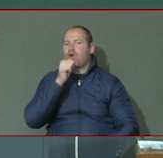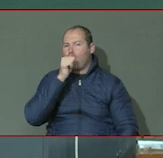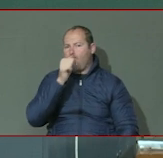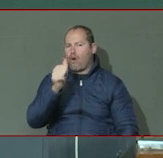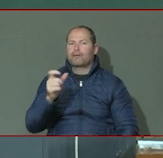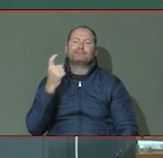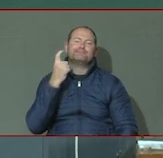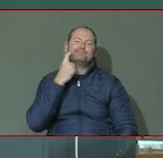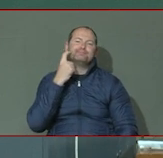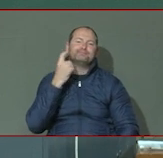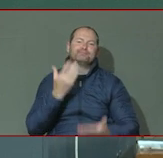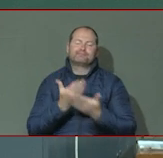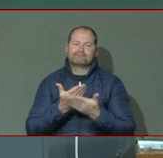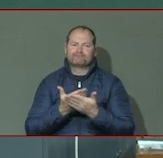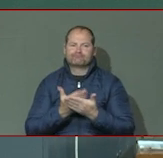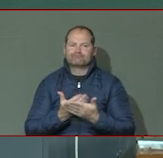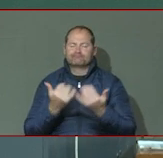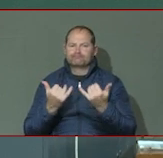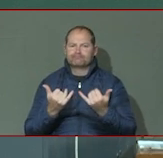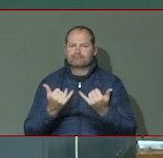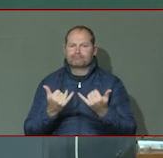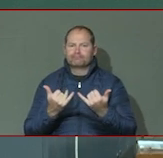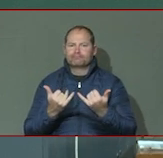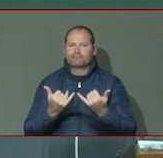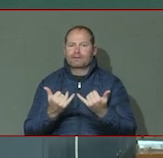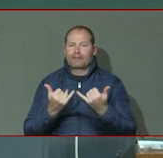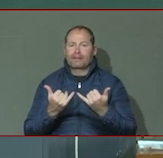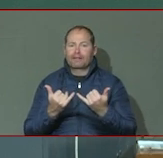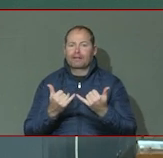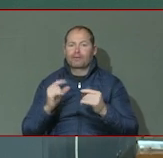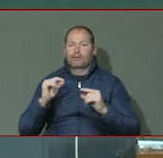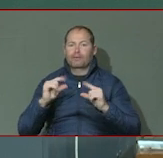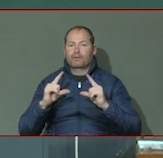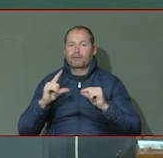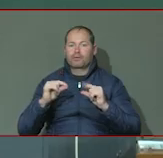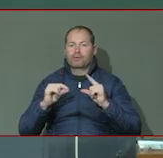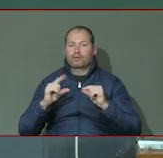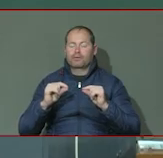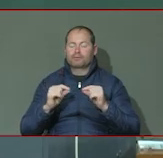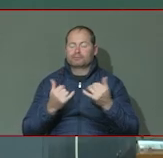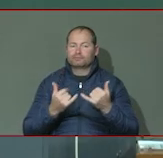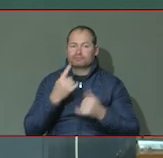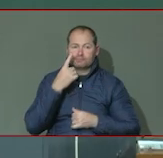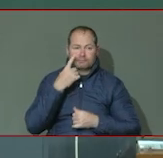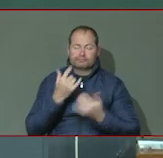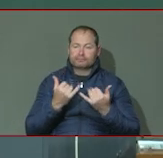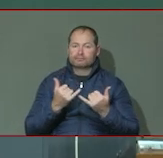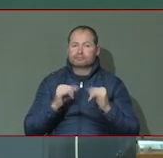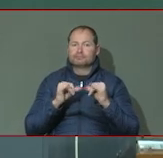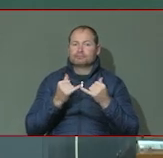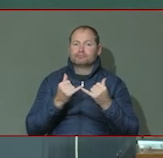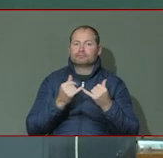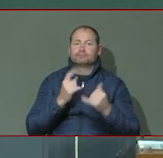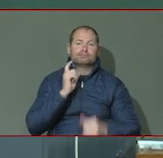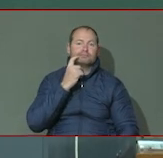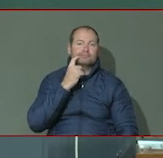actually very easy. We first look at the current ratio. We see that Candy Limited is 1,9 to 1